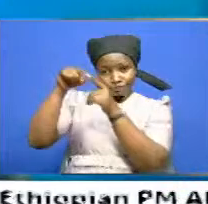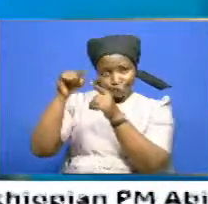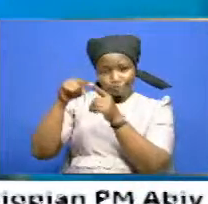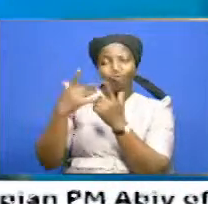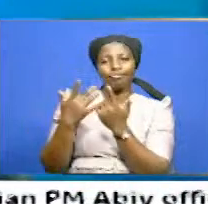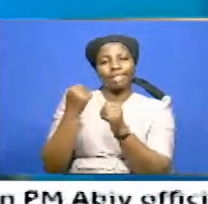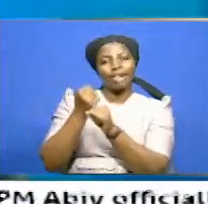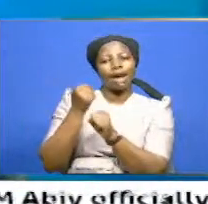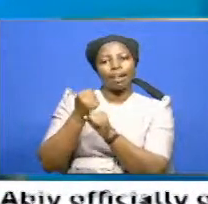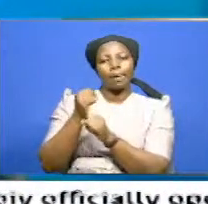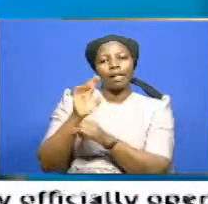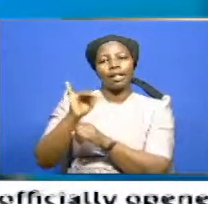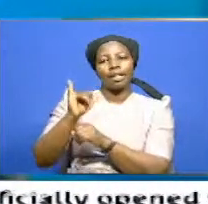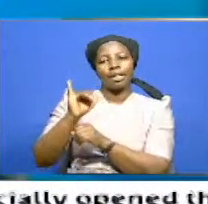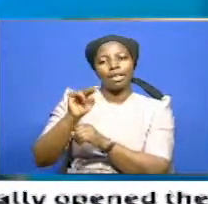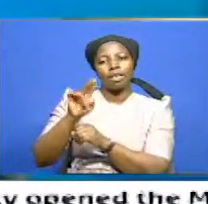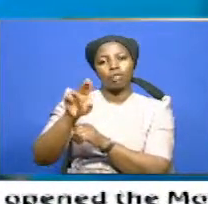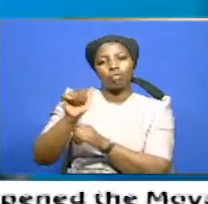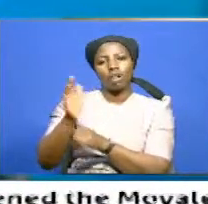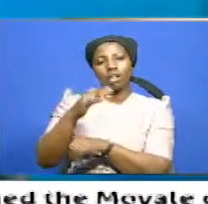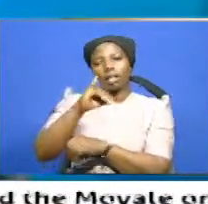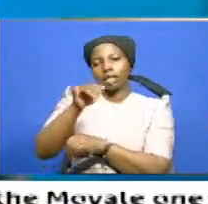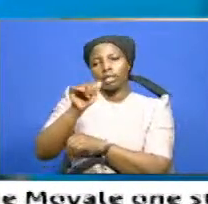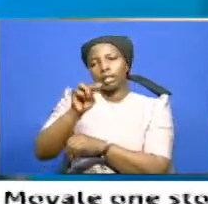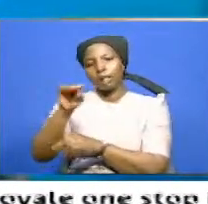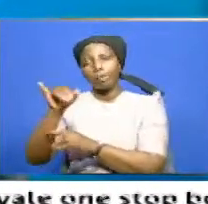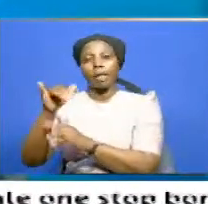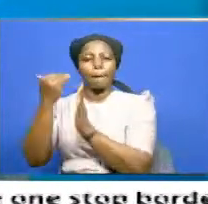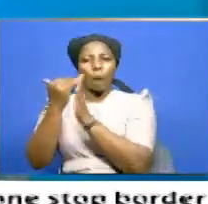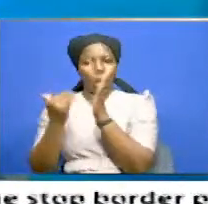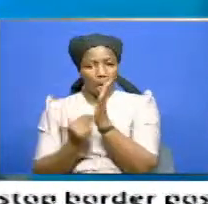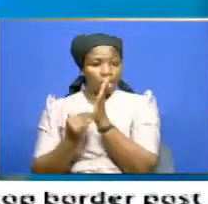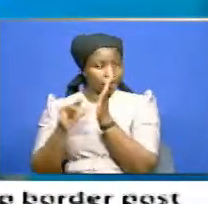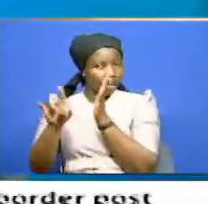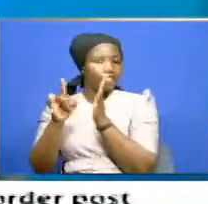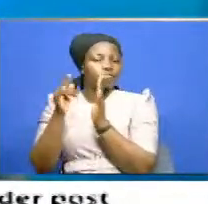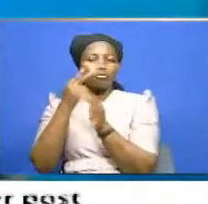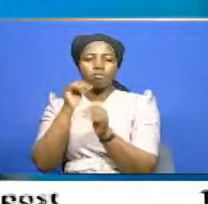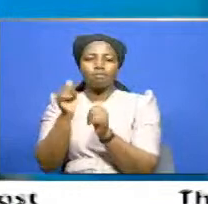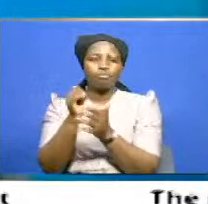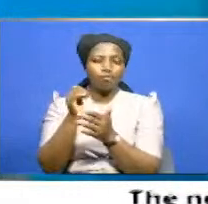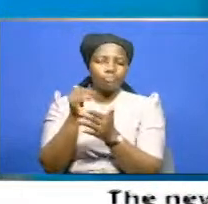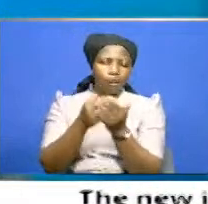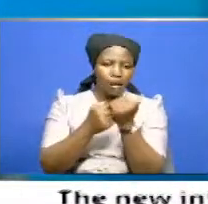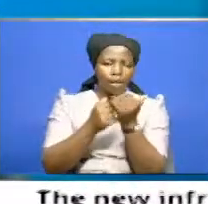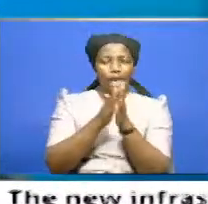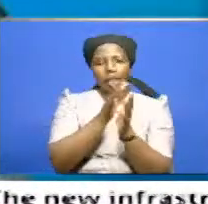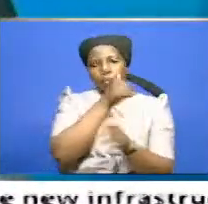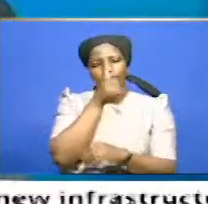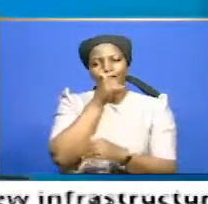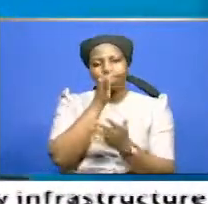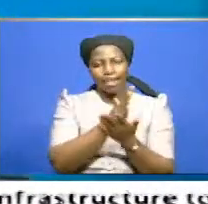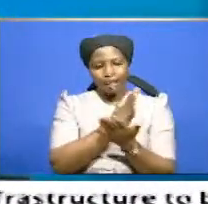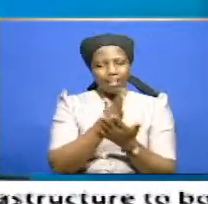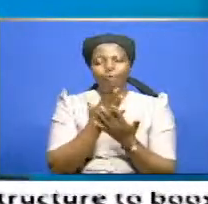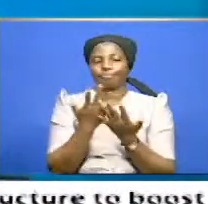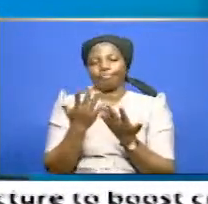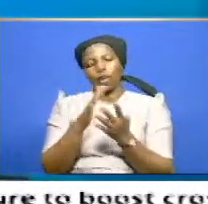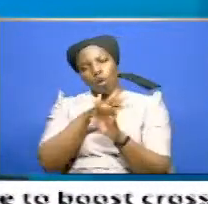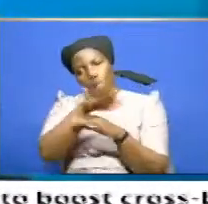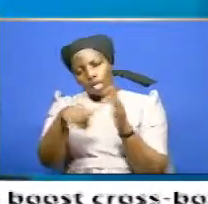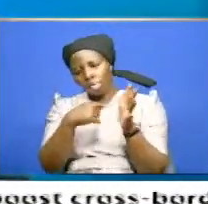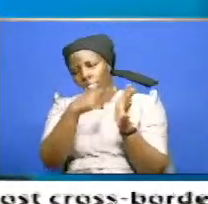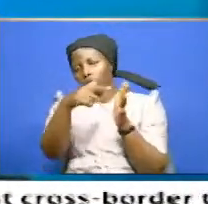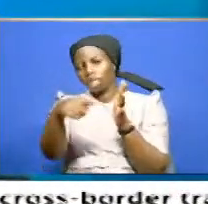done by the Inua Jamii program as itself. So to digitize, to move, to partner with private sector, the data. All this is